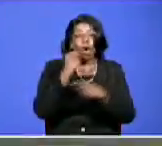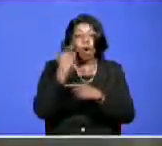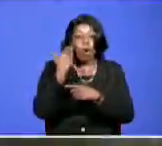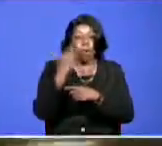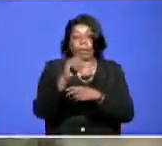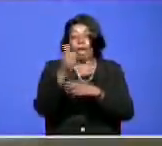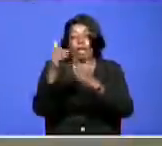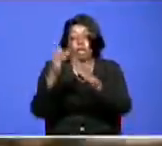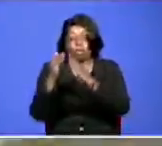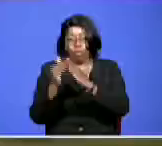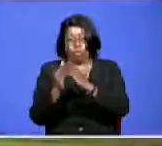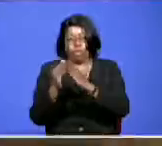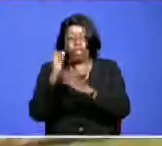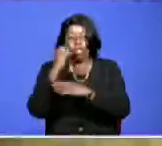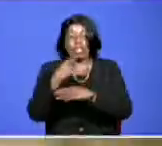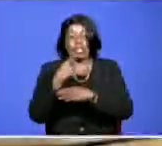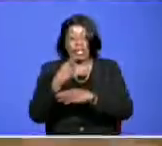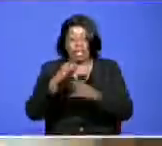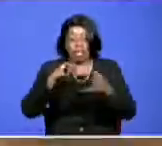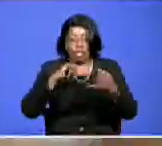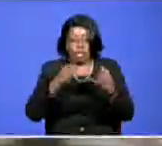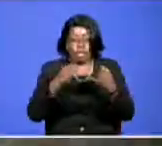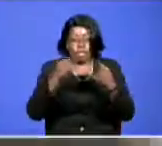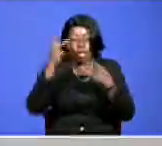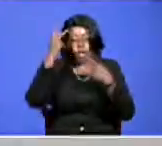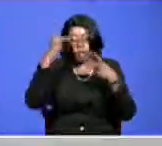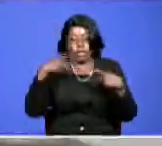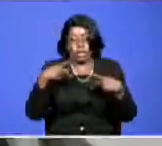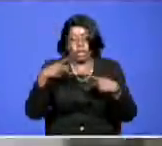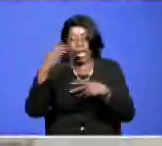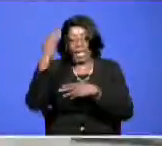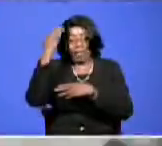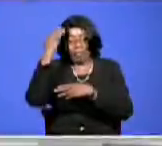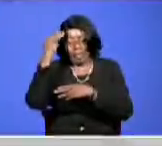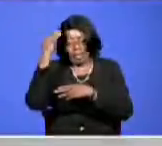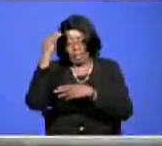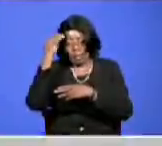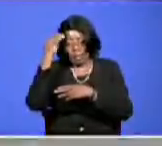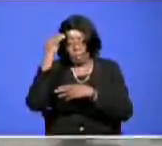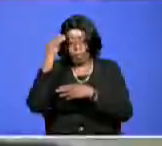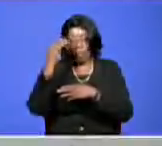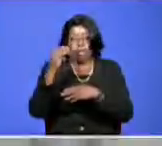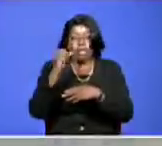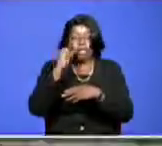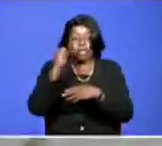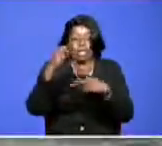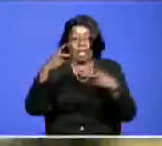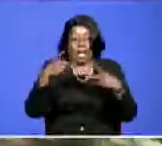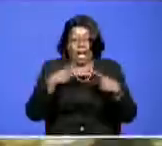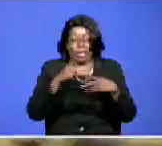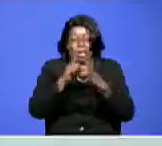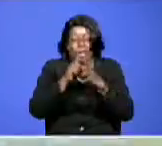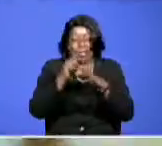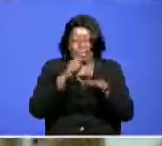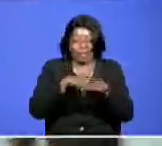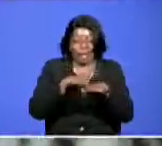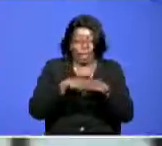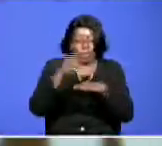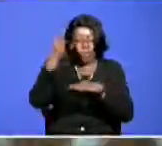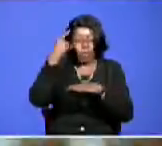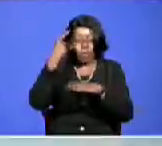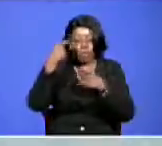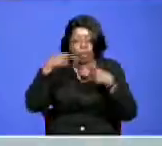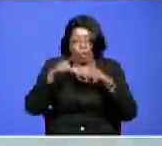communities. However, she says she endured both physical and mental scars. Gardiner had her own moments through the turbulent storm when she thought she would